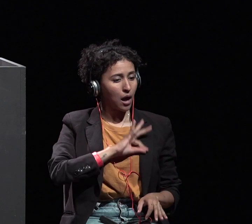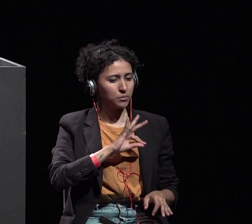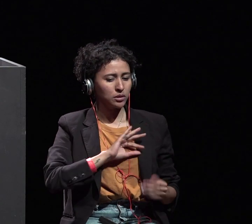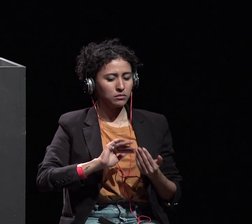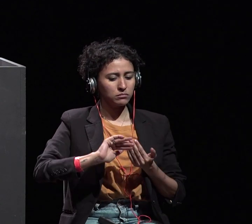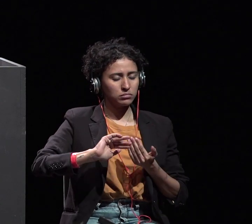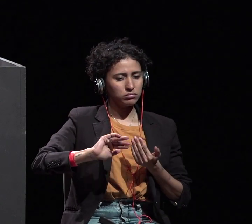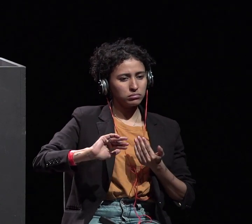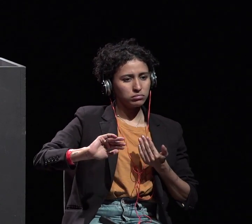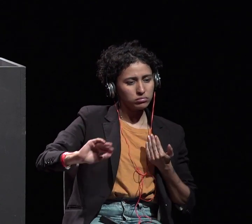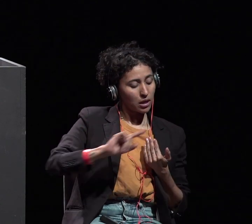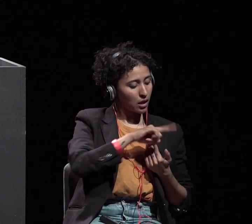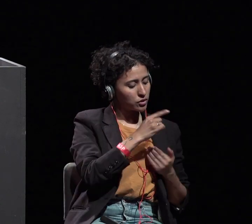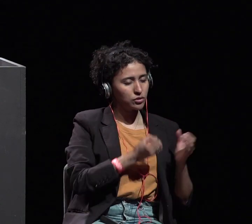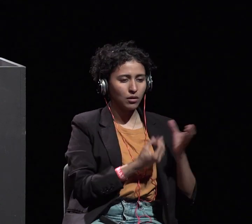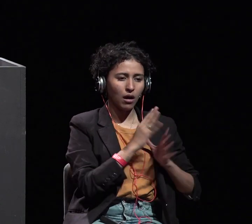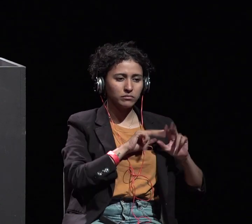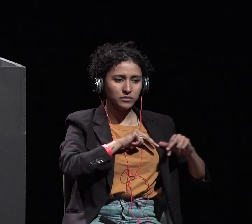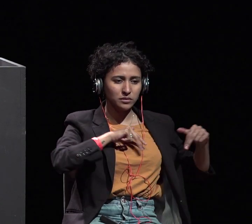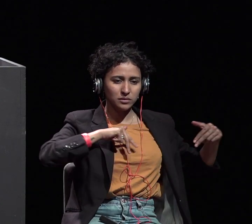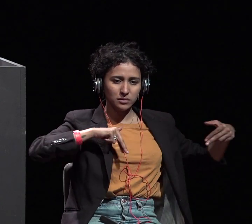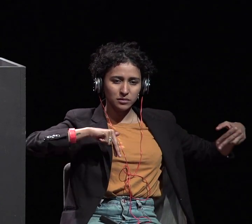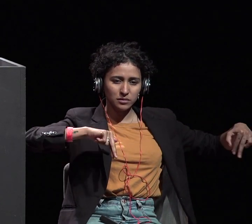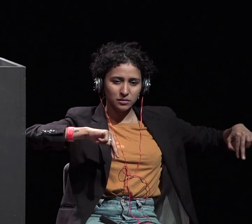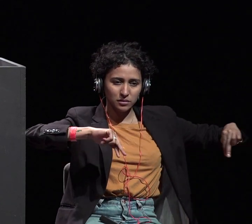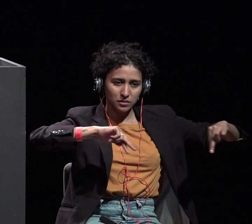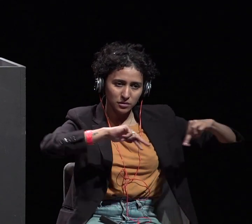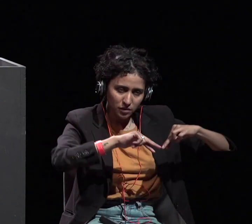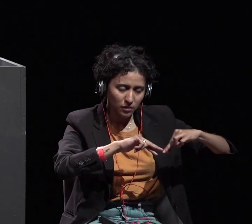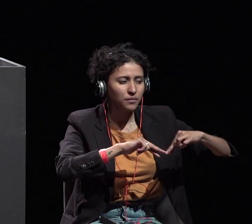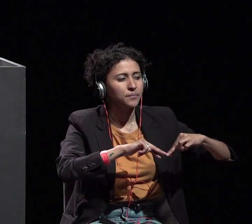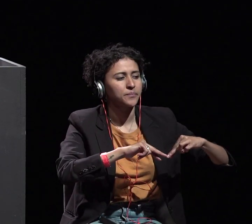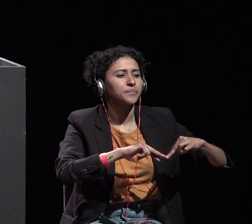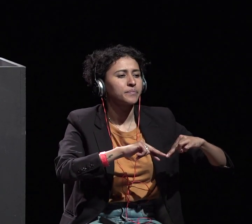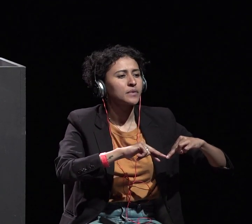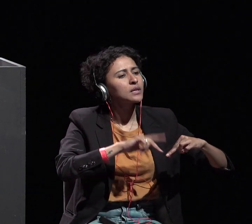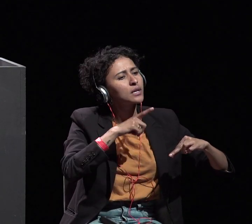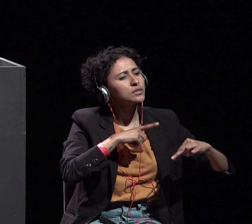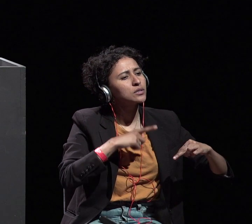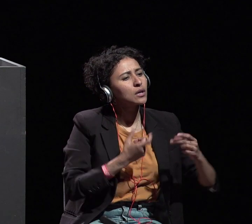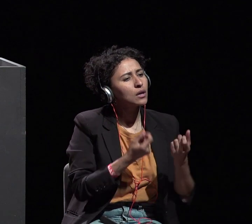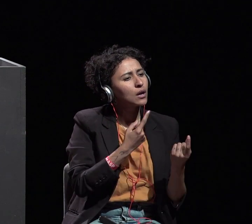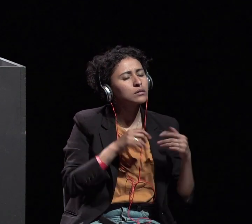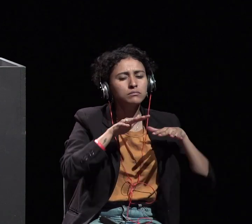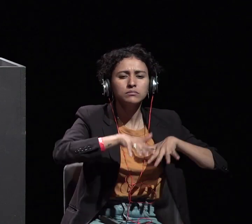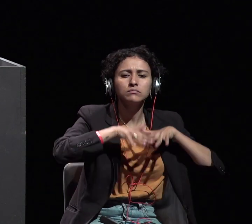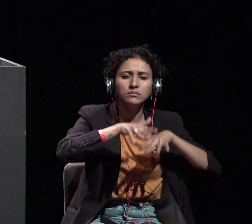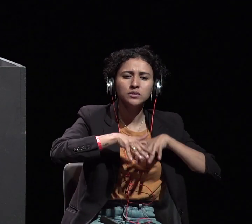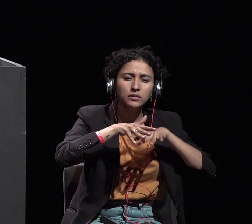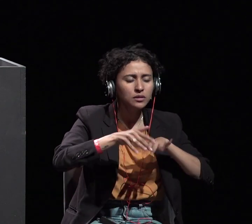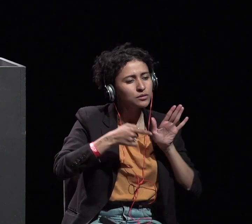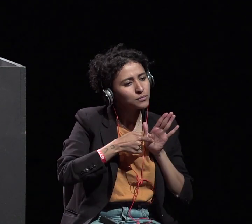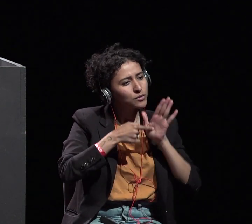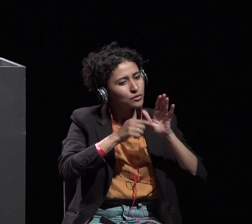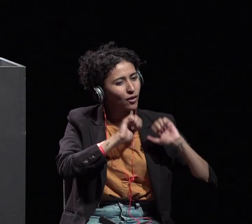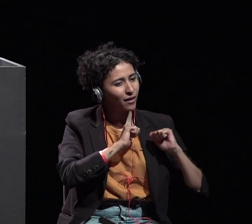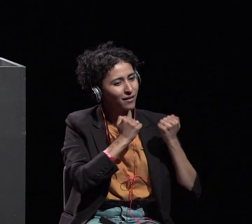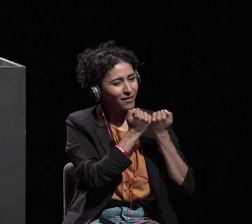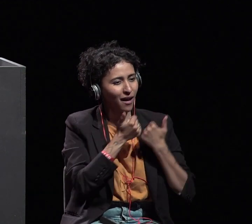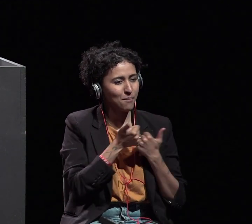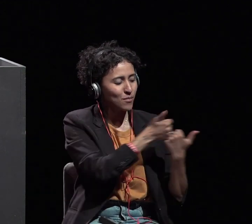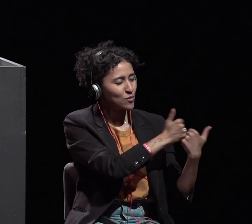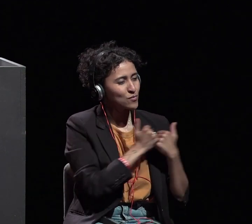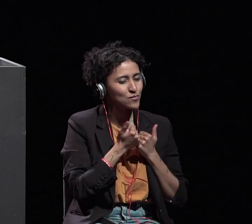showed their support from the inside by quickly creating a poster reading "No New Jails" and hanging it in the window facing us. On the